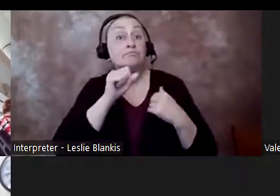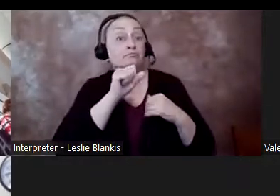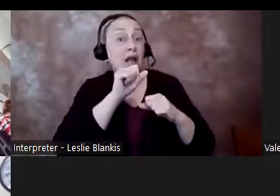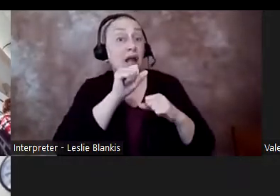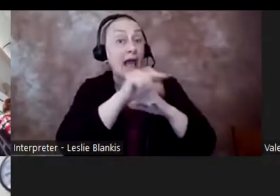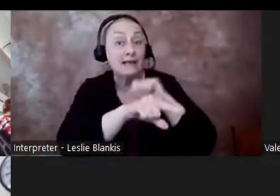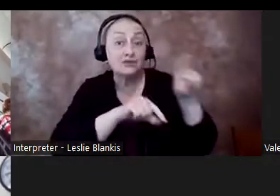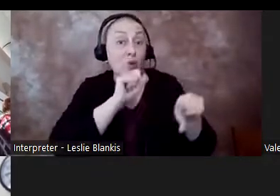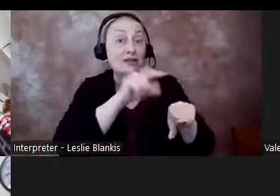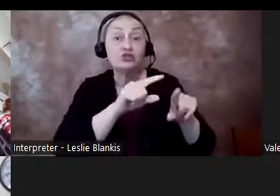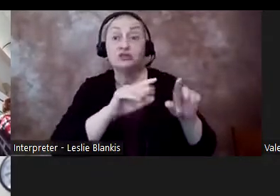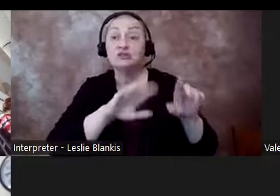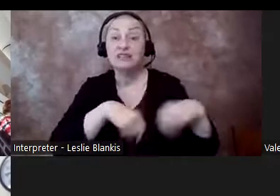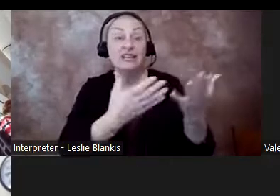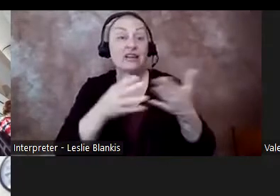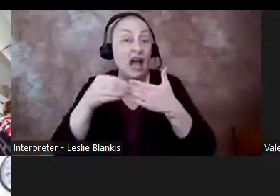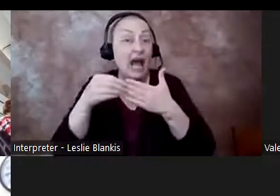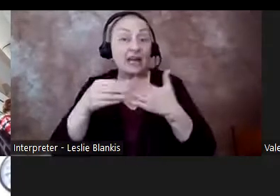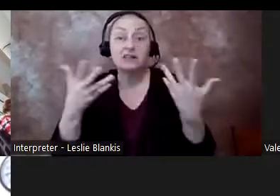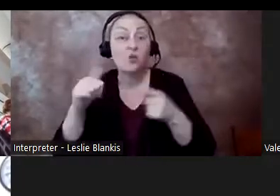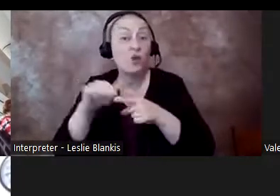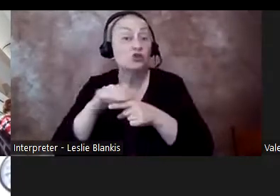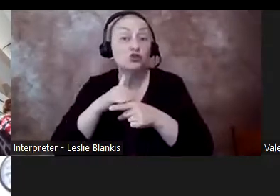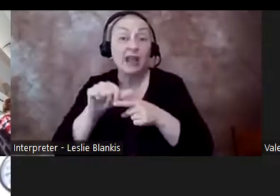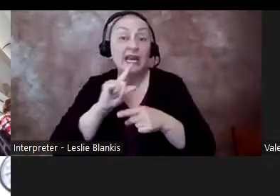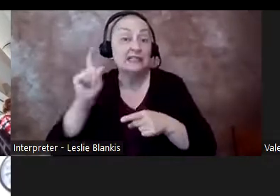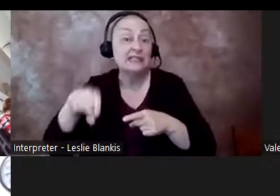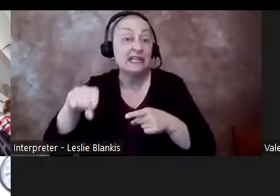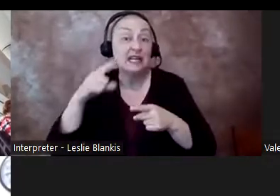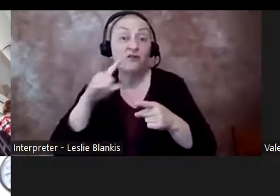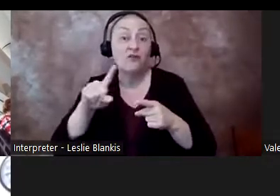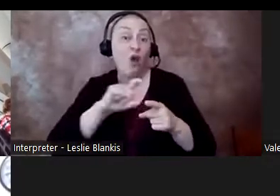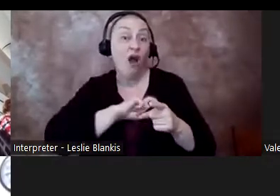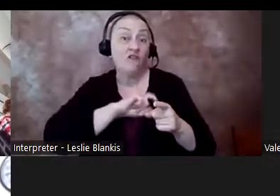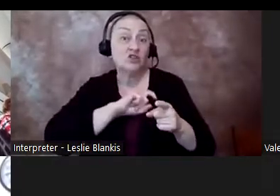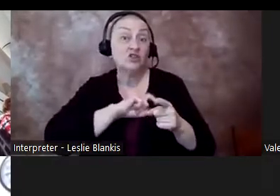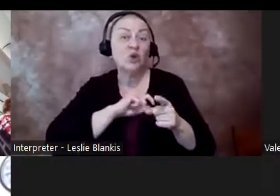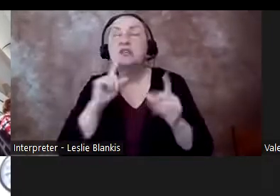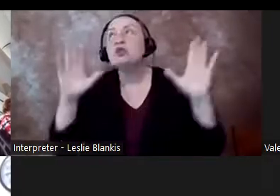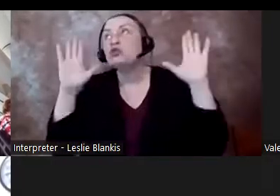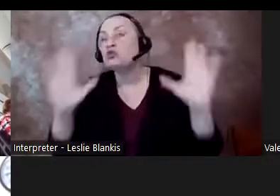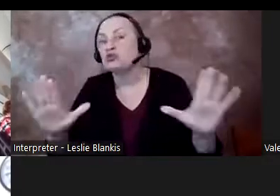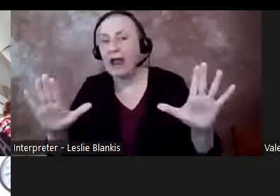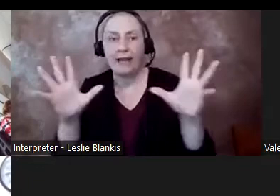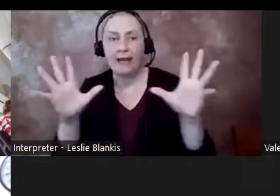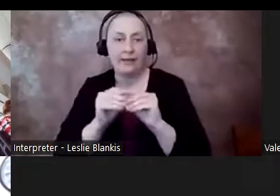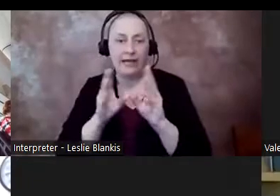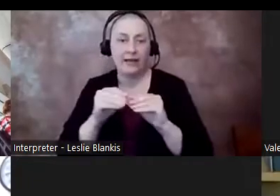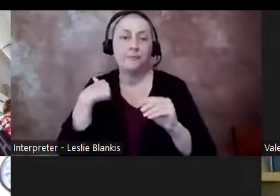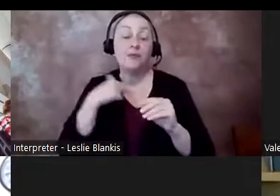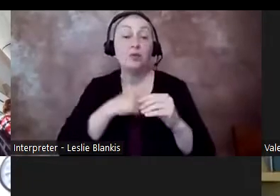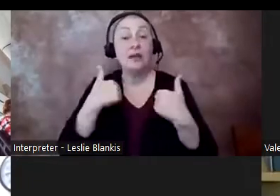questions and just give them guidance on what training is needed for officers. And so it was a great meeting, and we've been having some